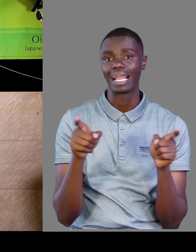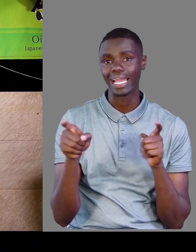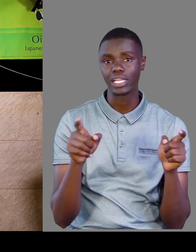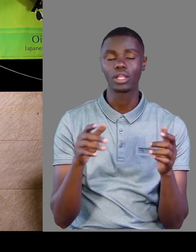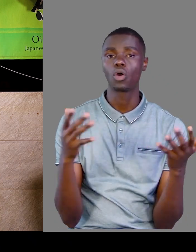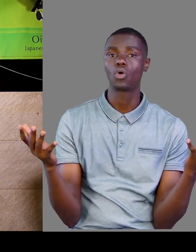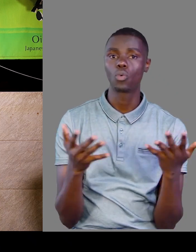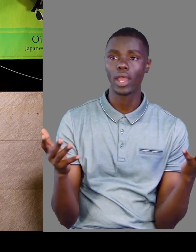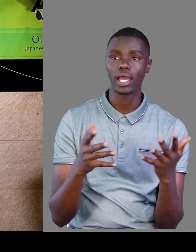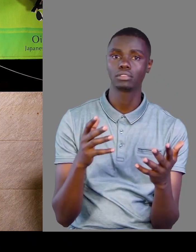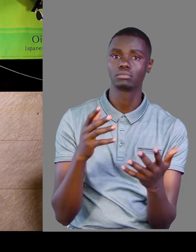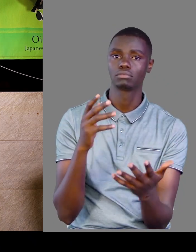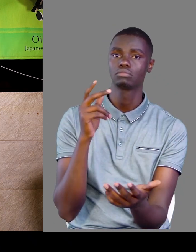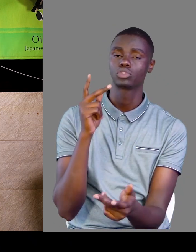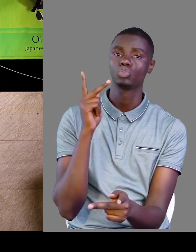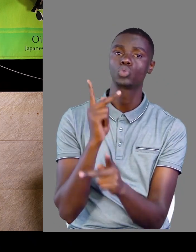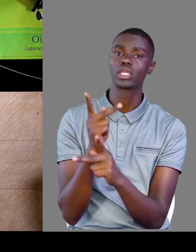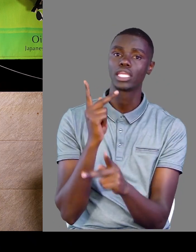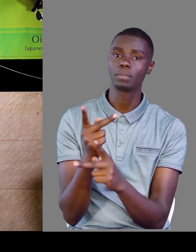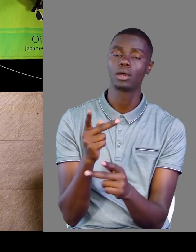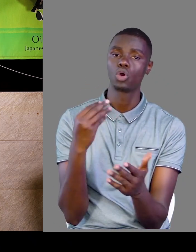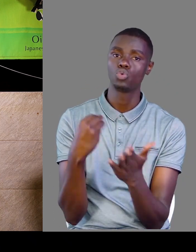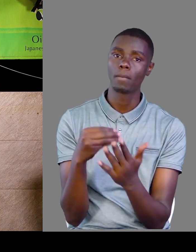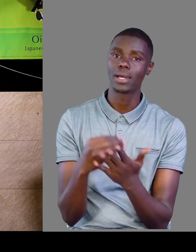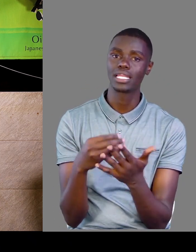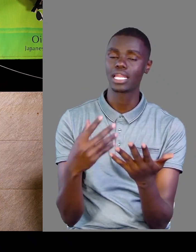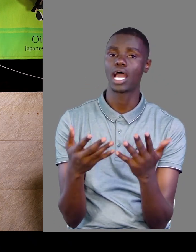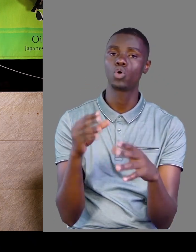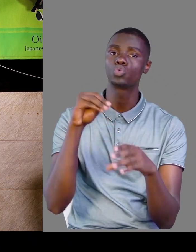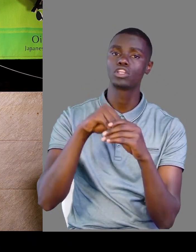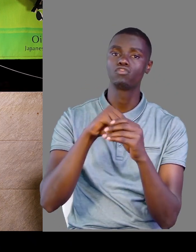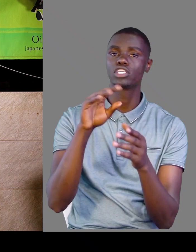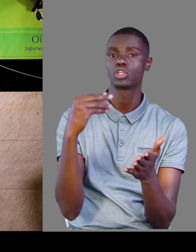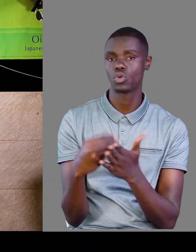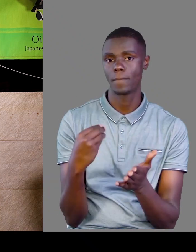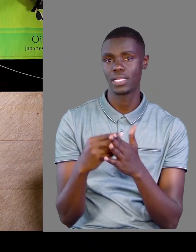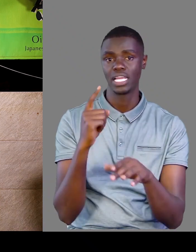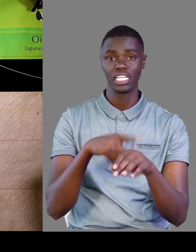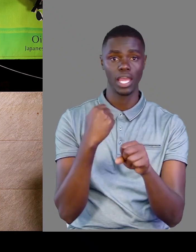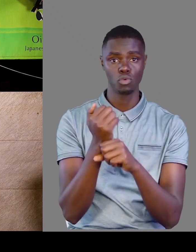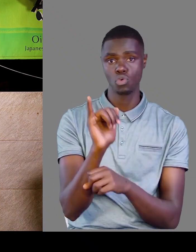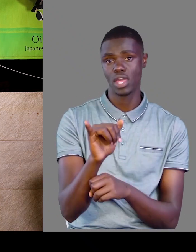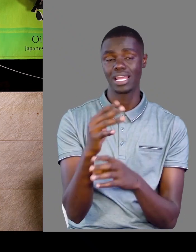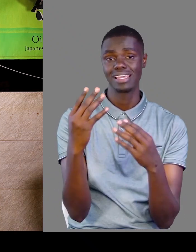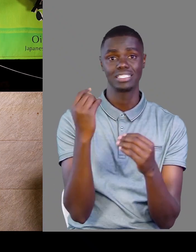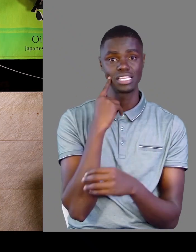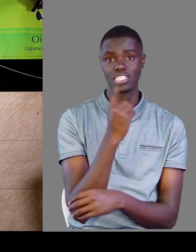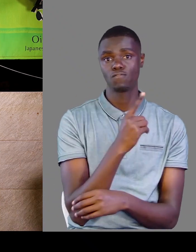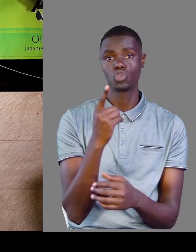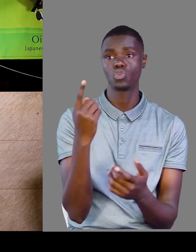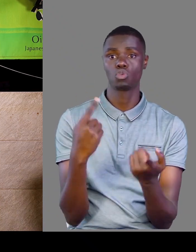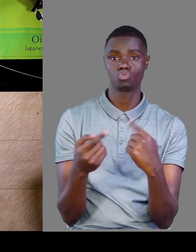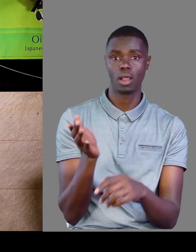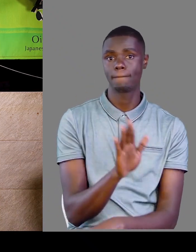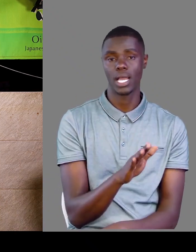put your money, which assets that will give you a return, and how to invest your money. So when you do that, it's easy for you to